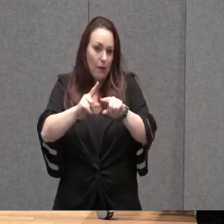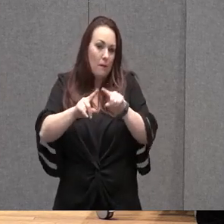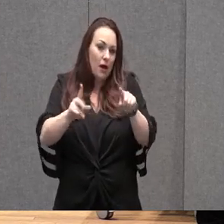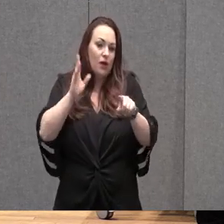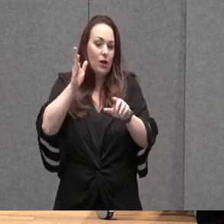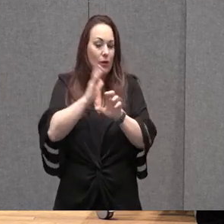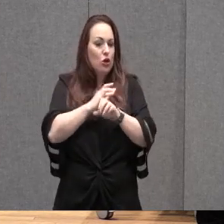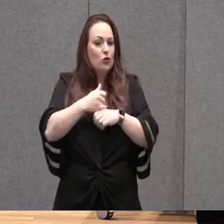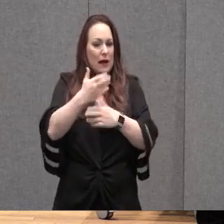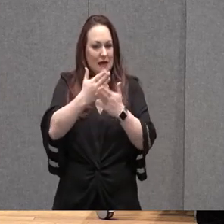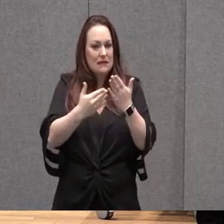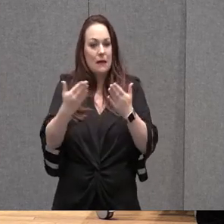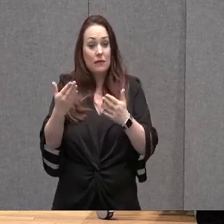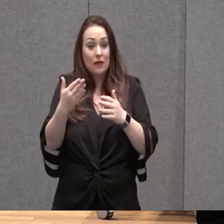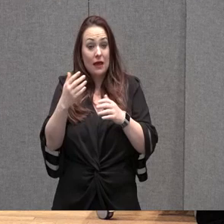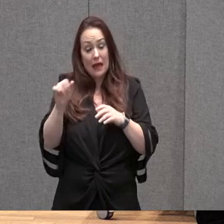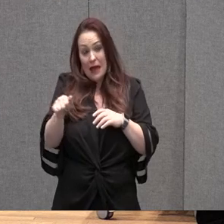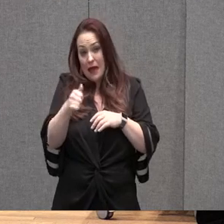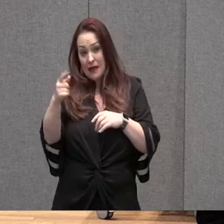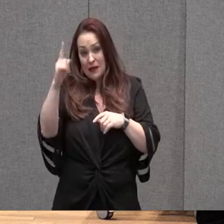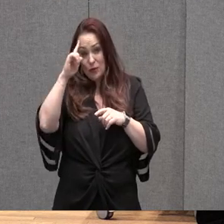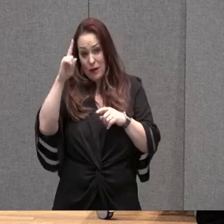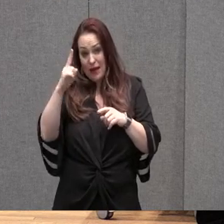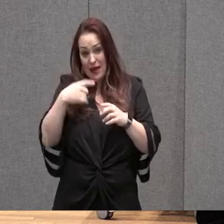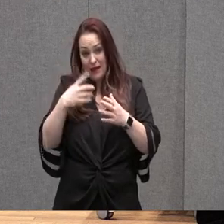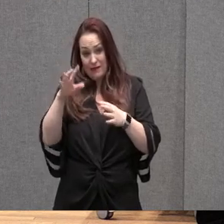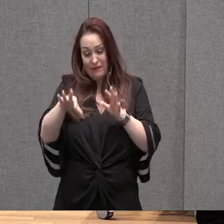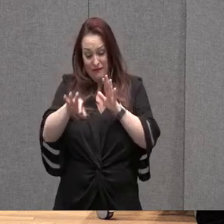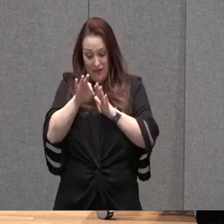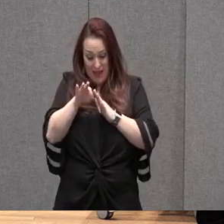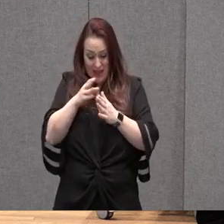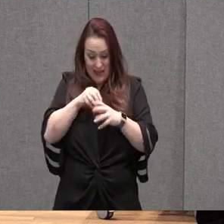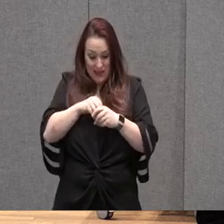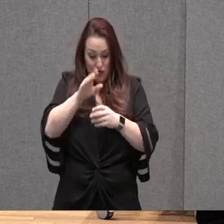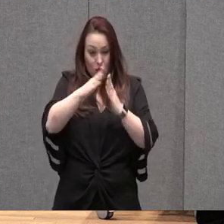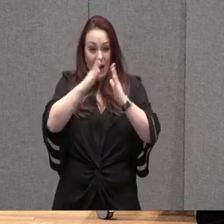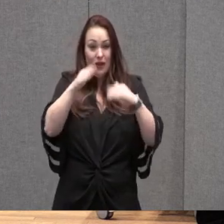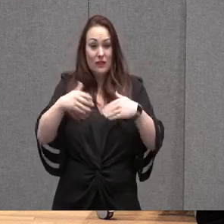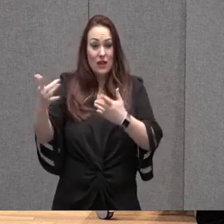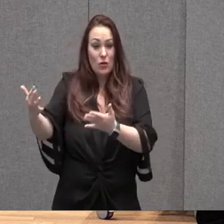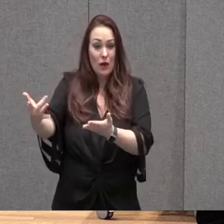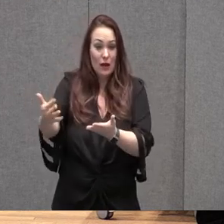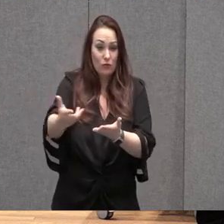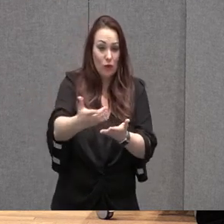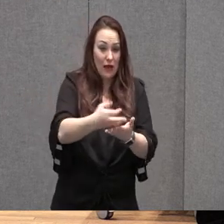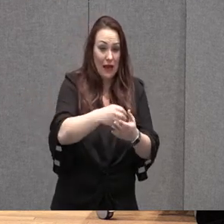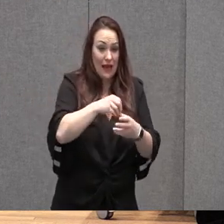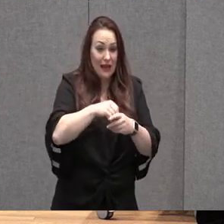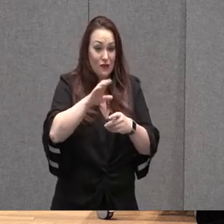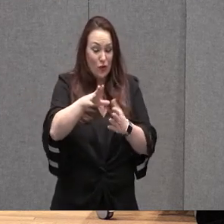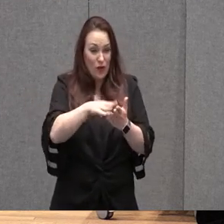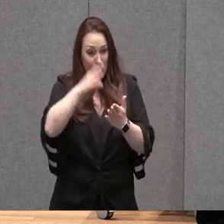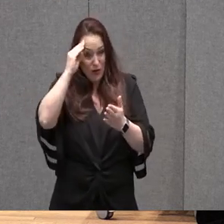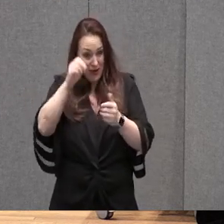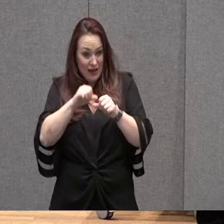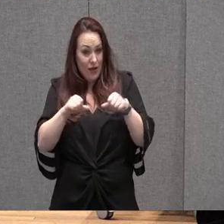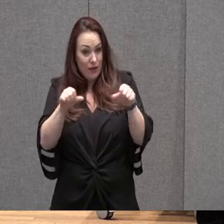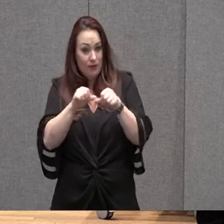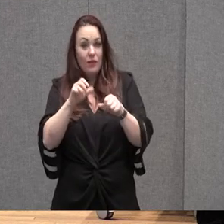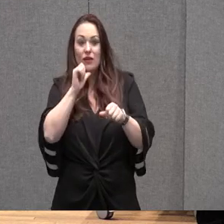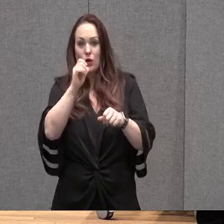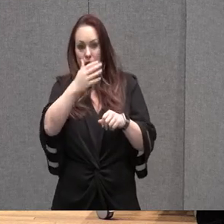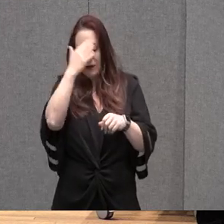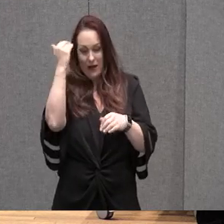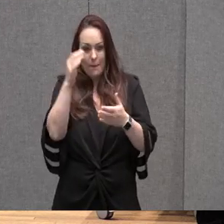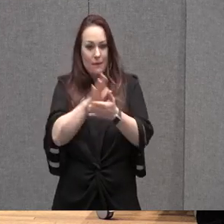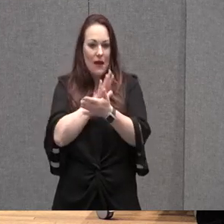So anything that you can find around the house that you can bring into your learning area. And don't forget paper, because we, like Miss Martindale said, we will